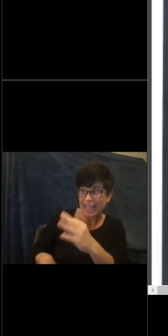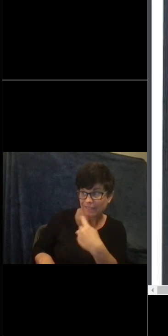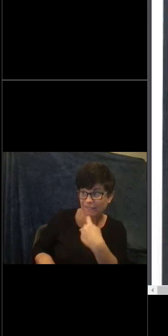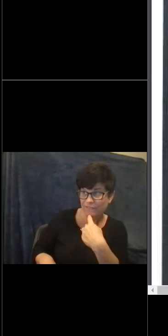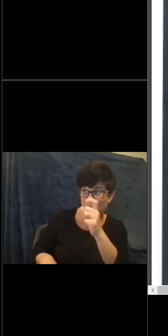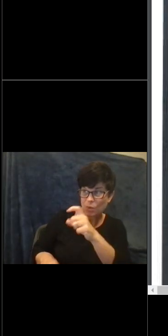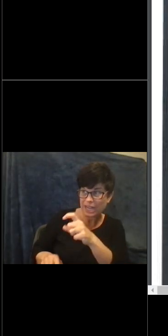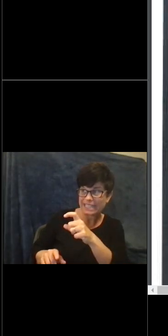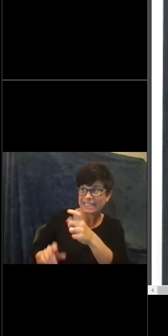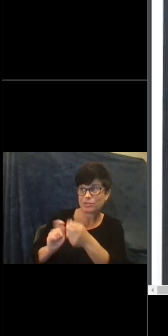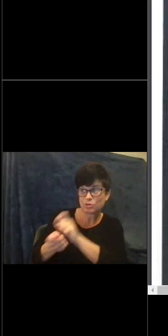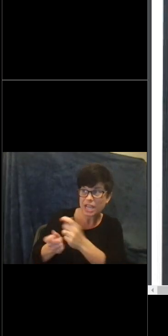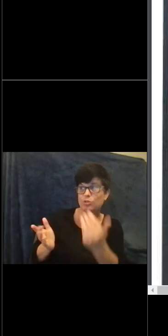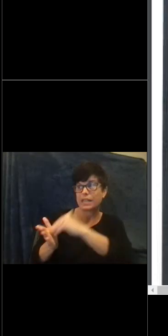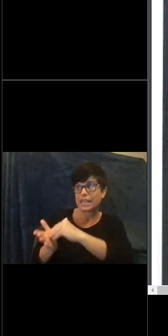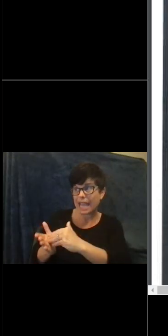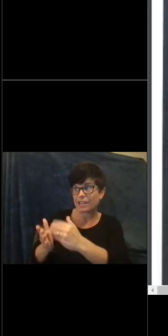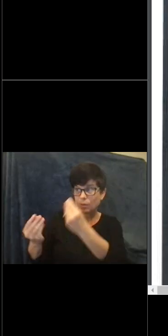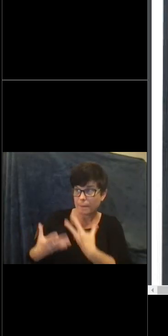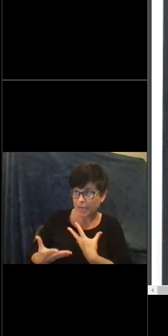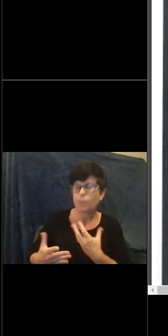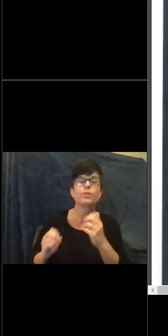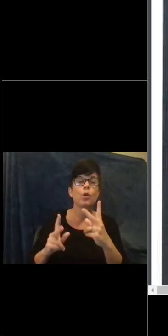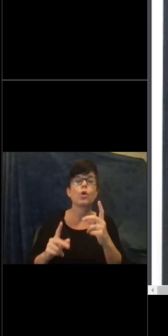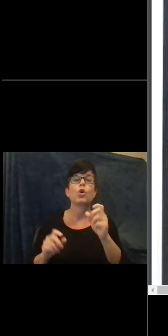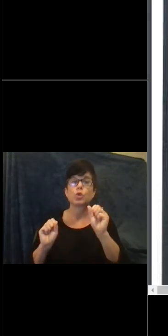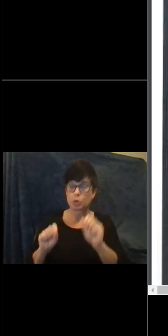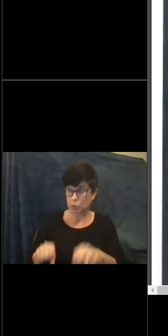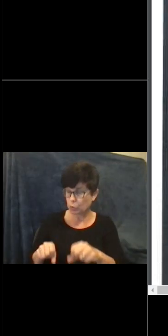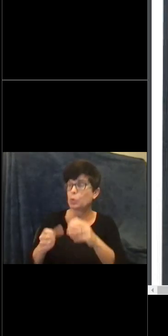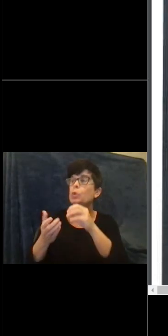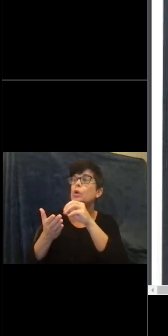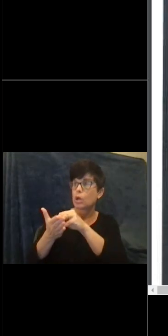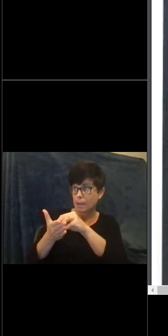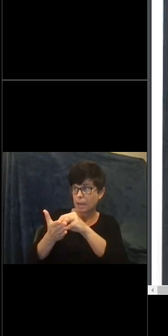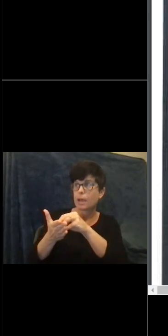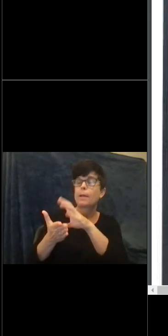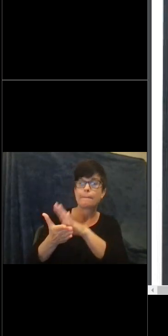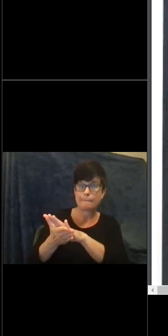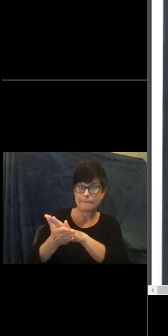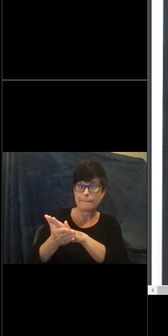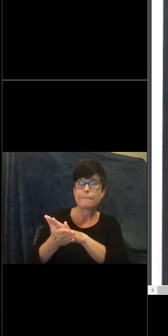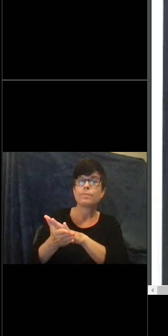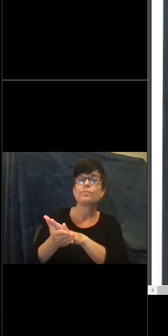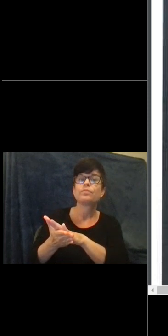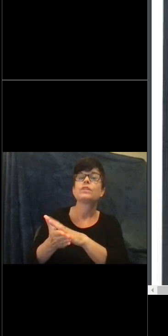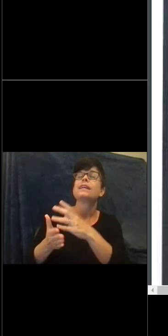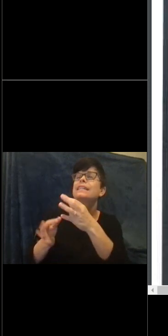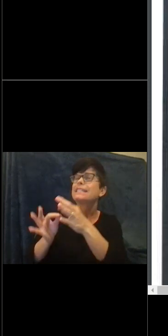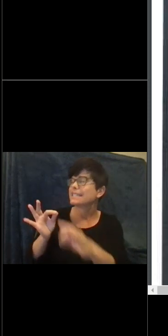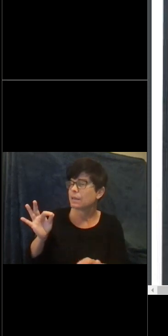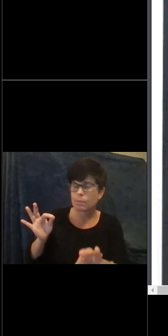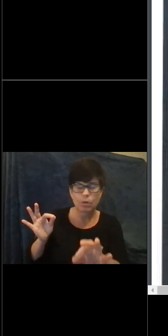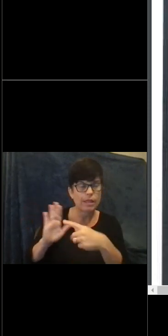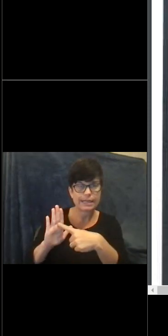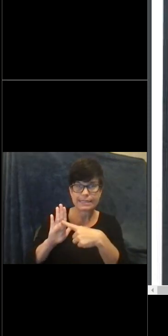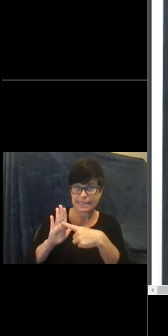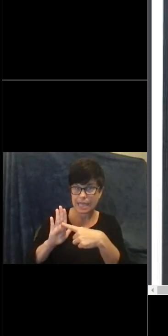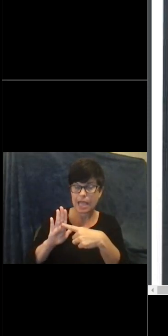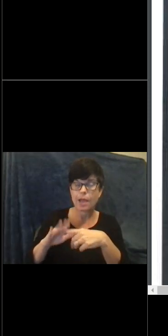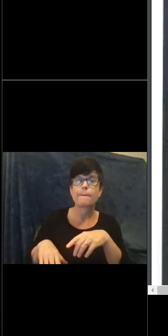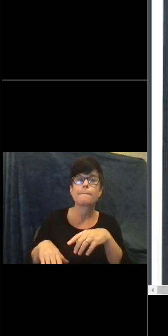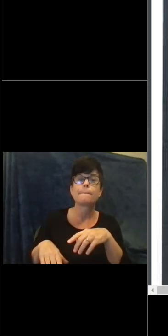again. So you could put conditions on the extension, and I'll revert to the simple example, which is the extension is